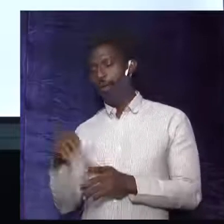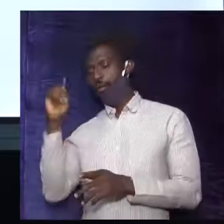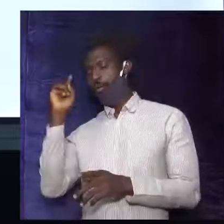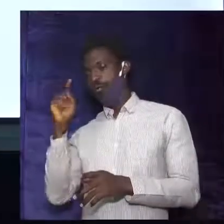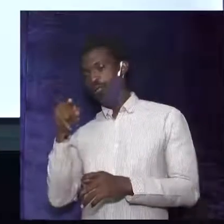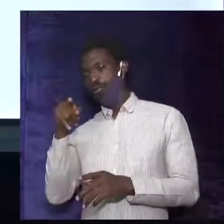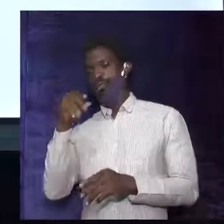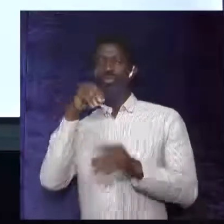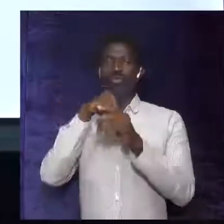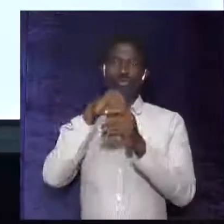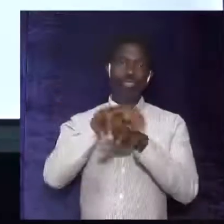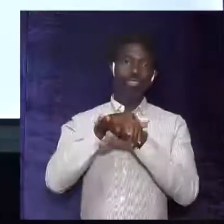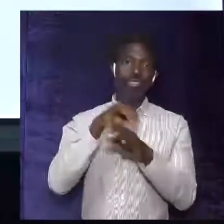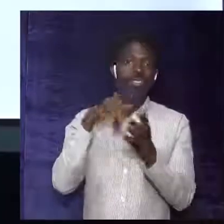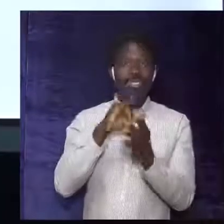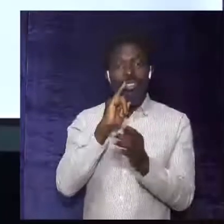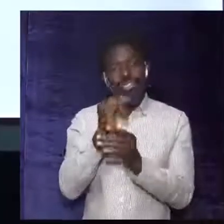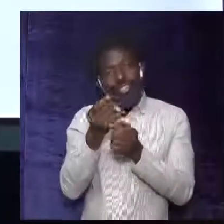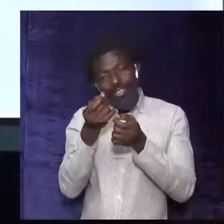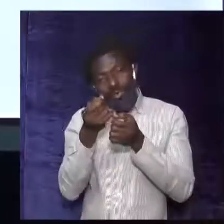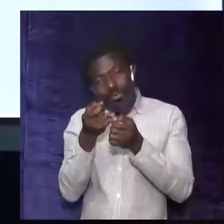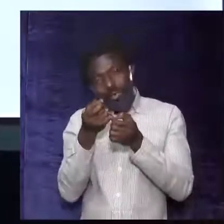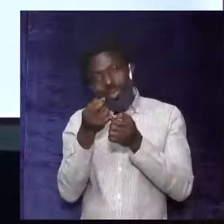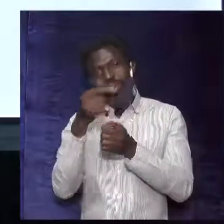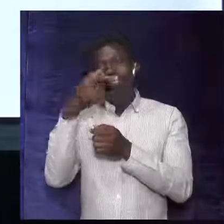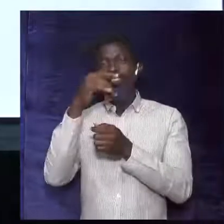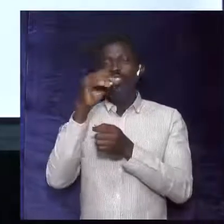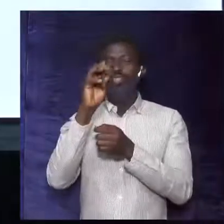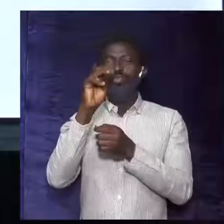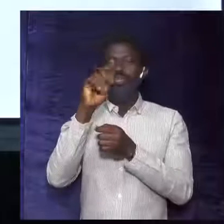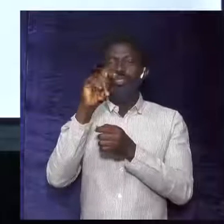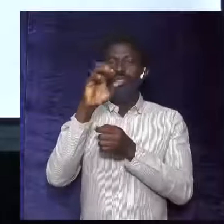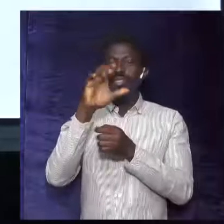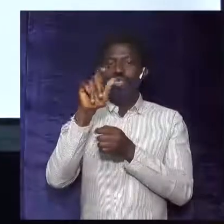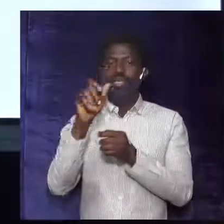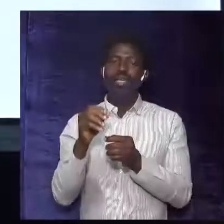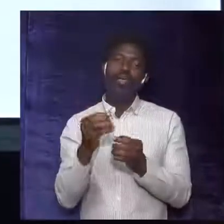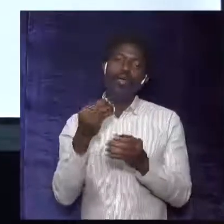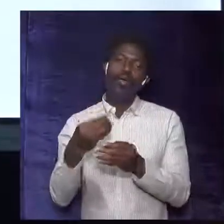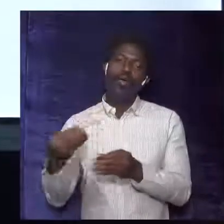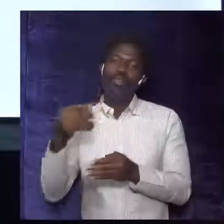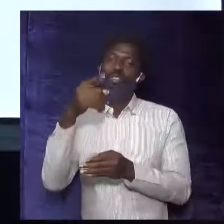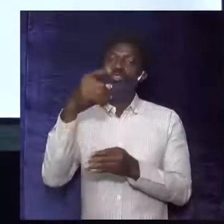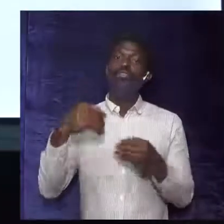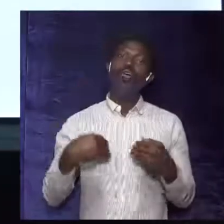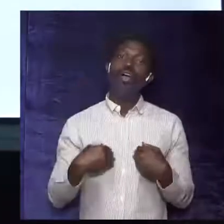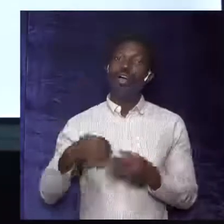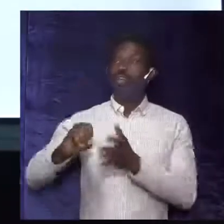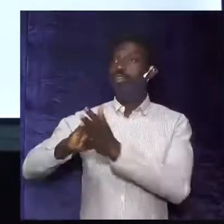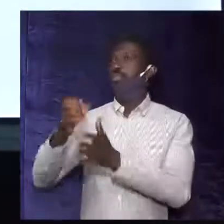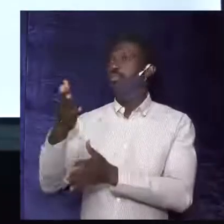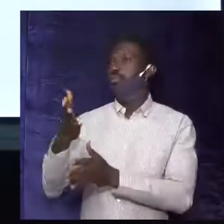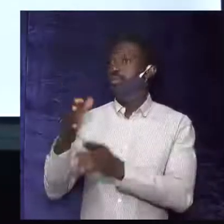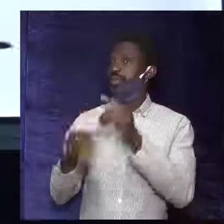a point. A point, we say, is the smallest geometrical object. And you have examples